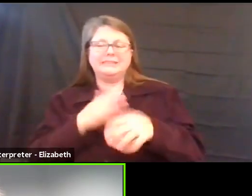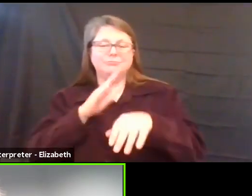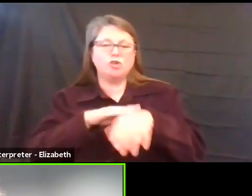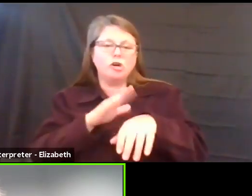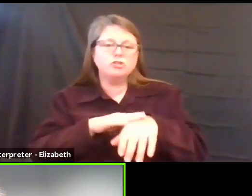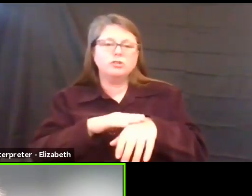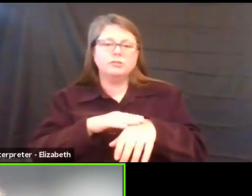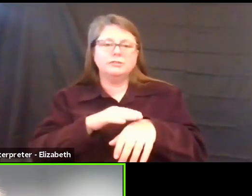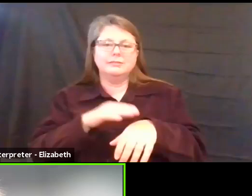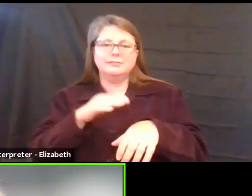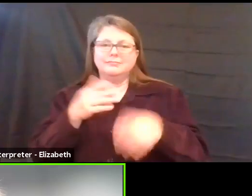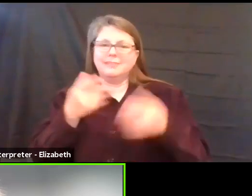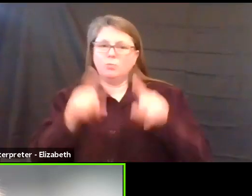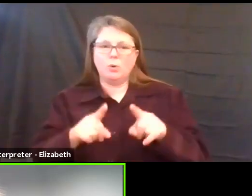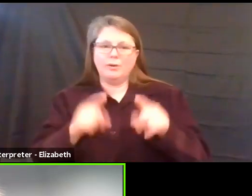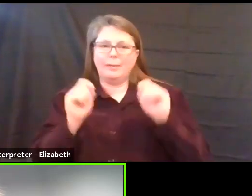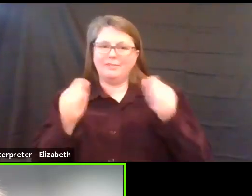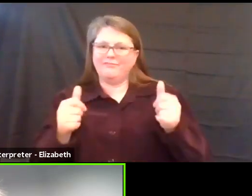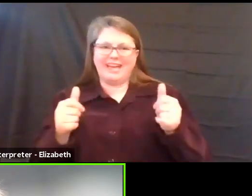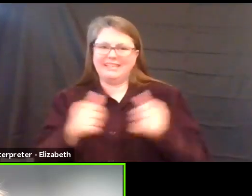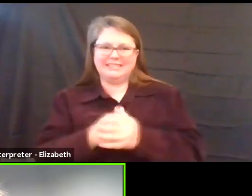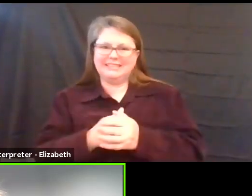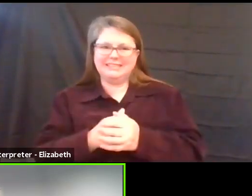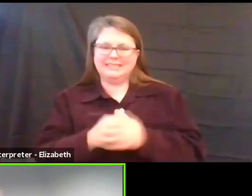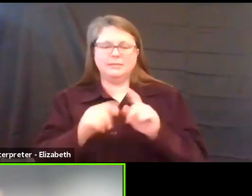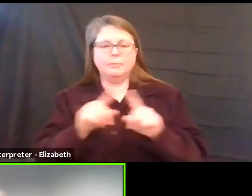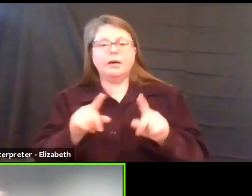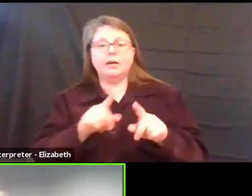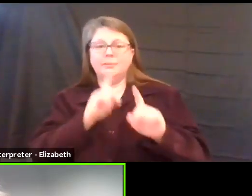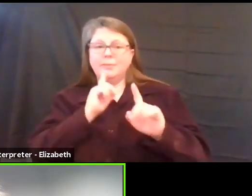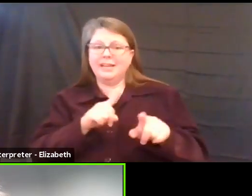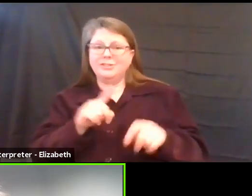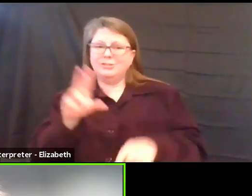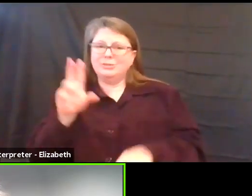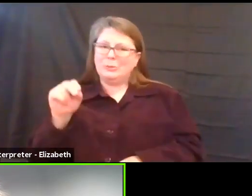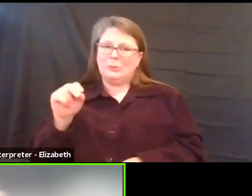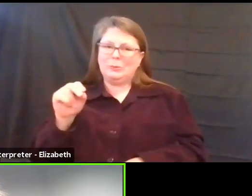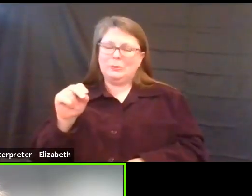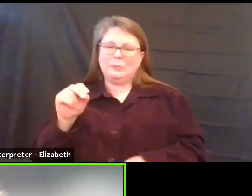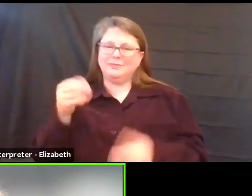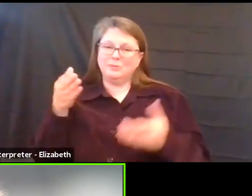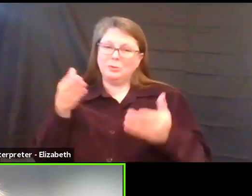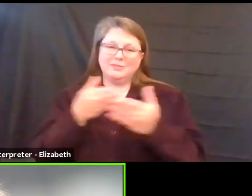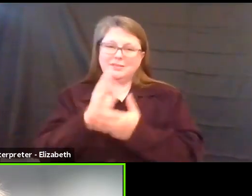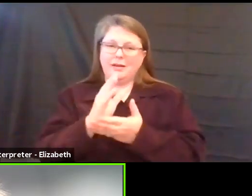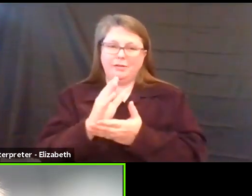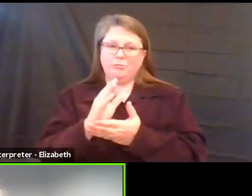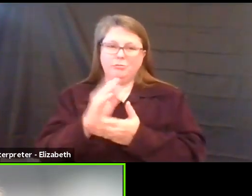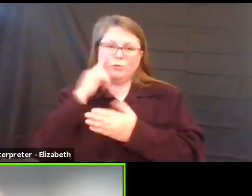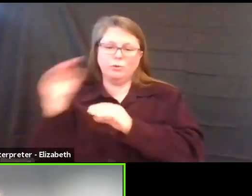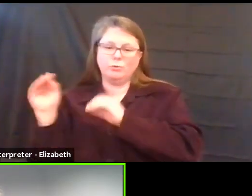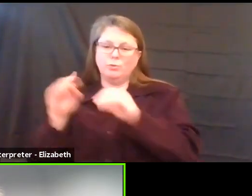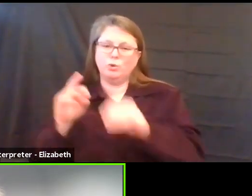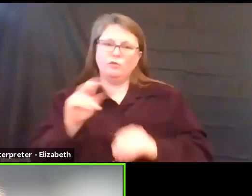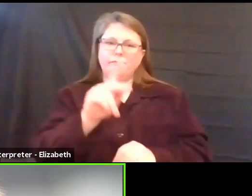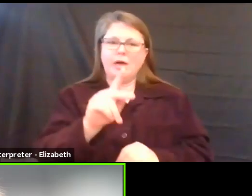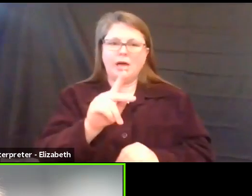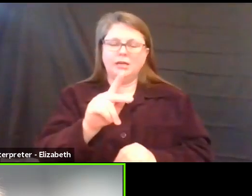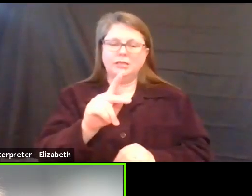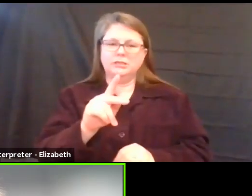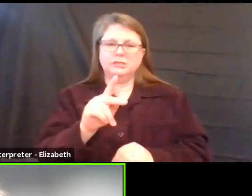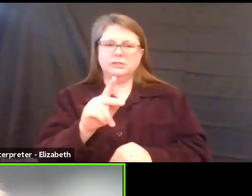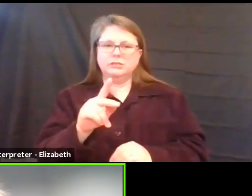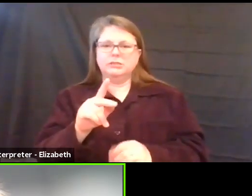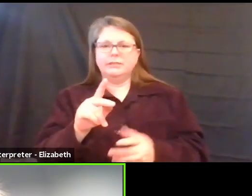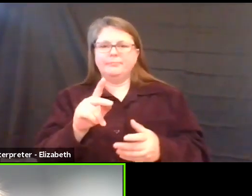think the answer to that question is no, you're not entitled to get right back in, not unless the Oregon legislature changes the law in some way. It would be a new